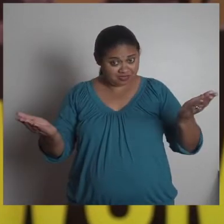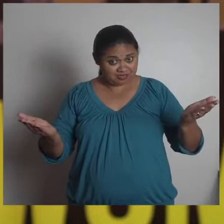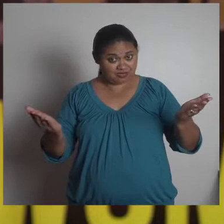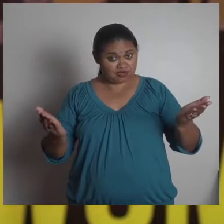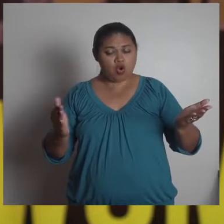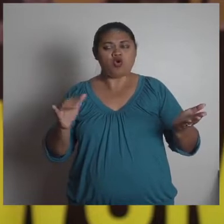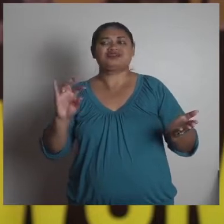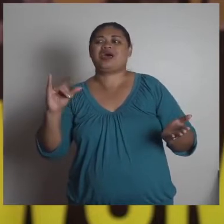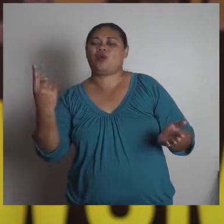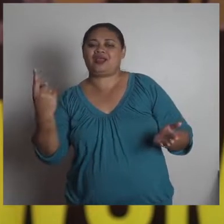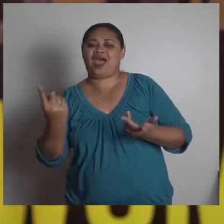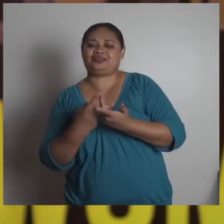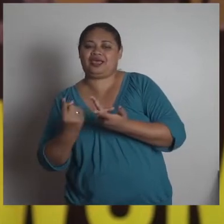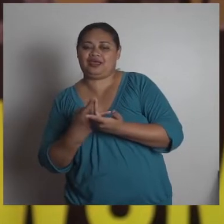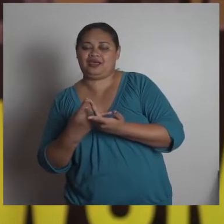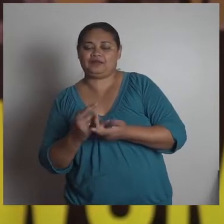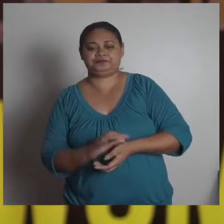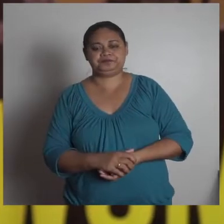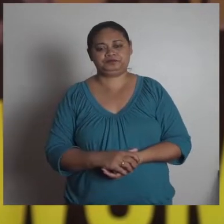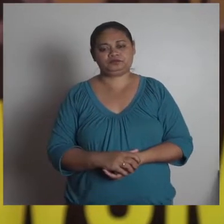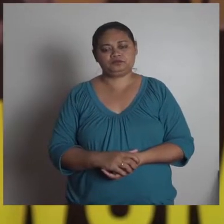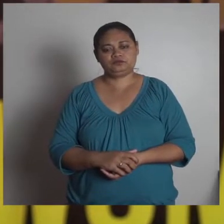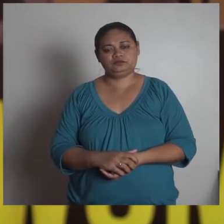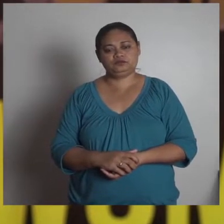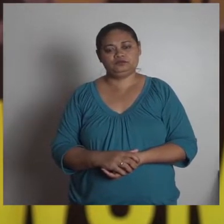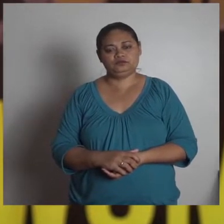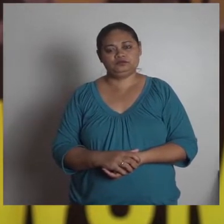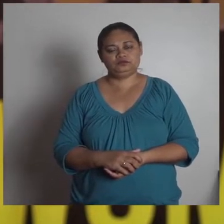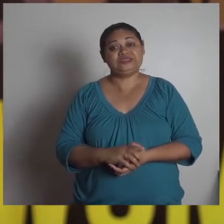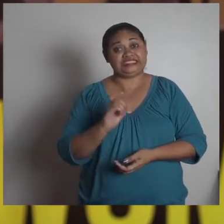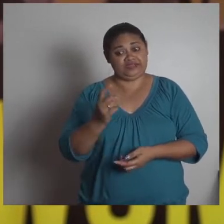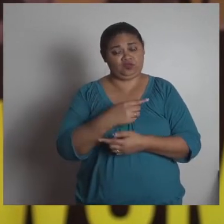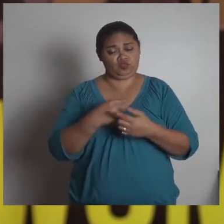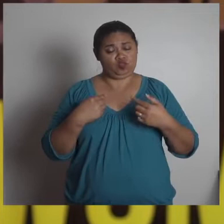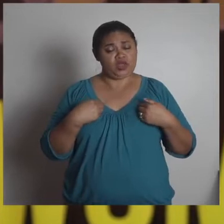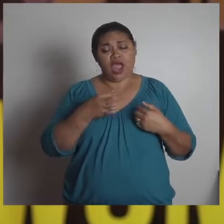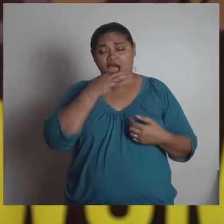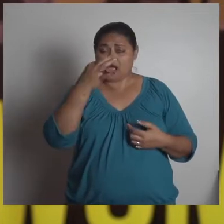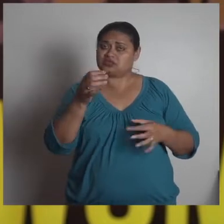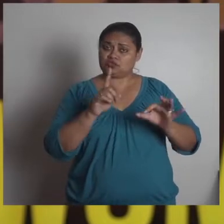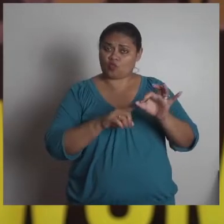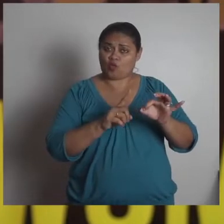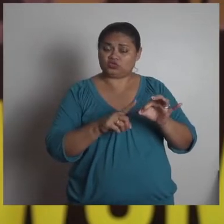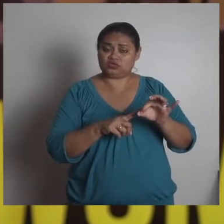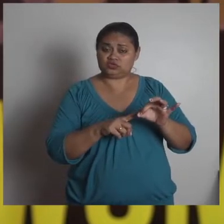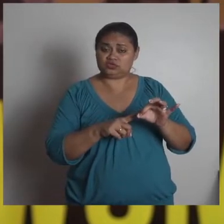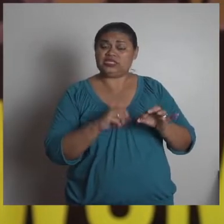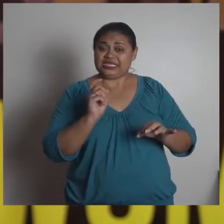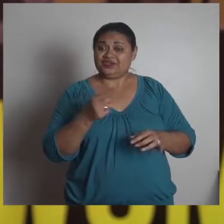Is it for the people who are here, or is it for someone else? And if we are going